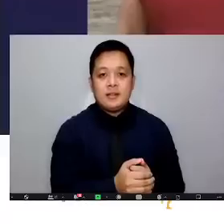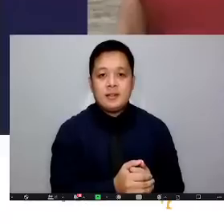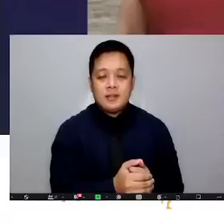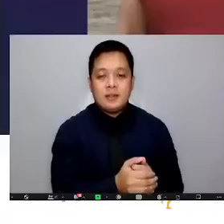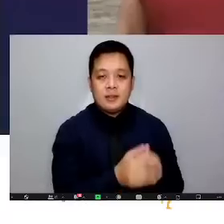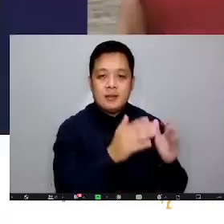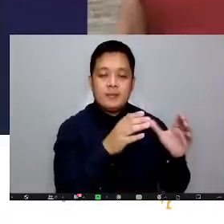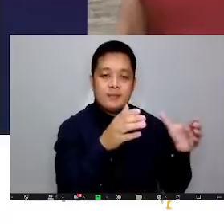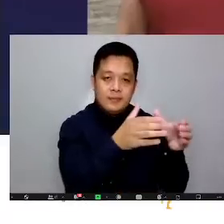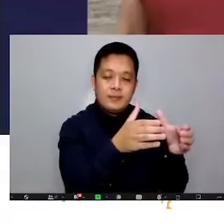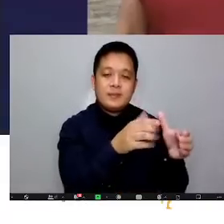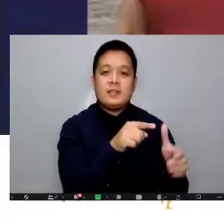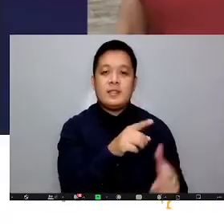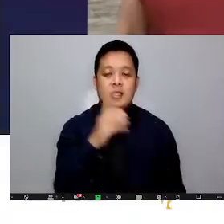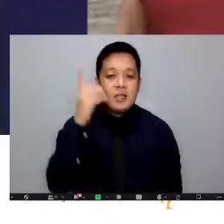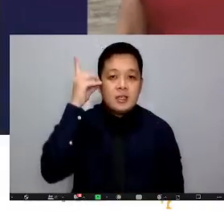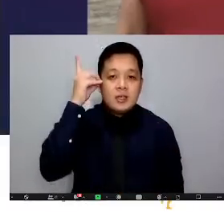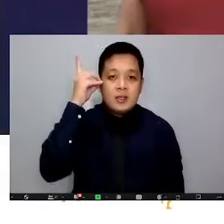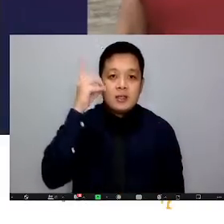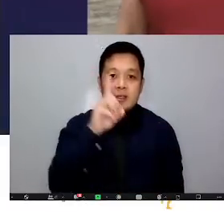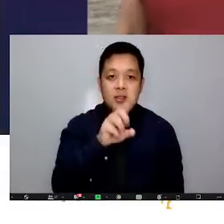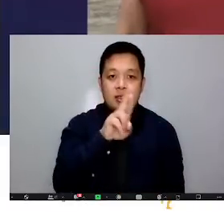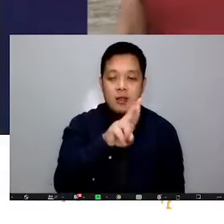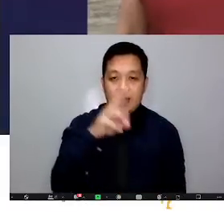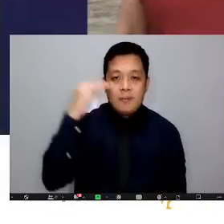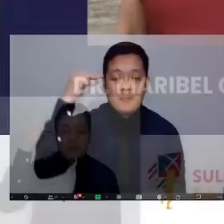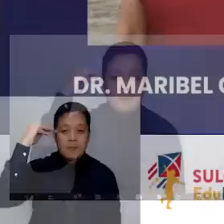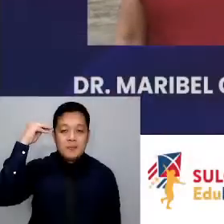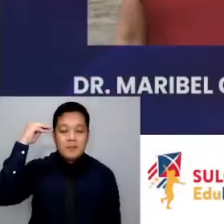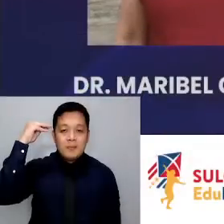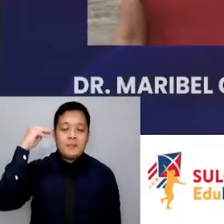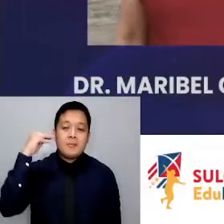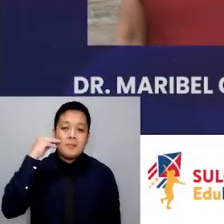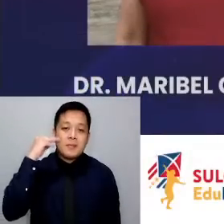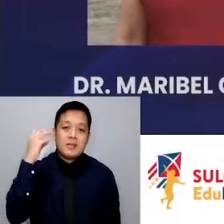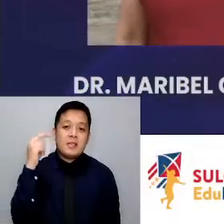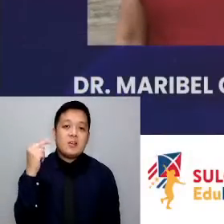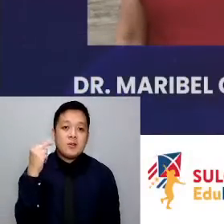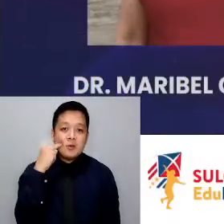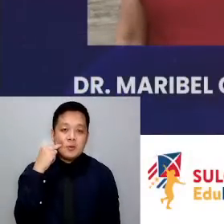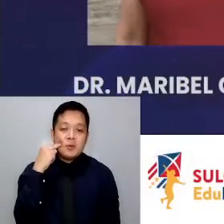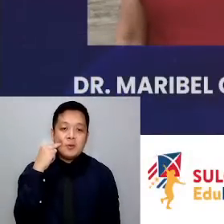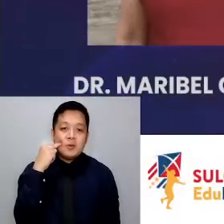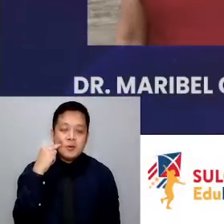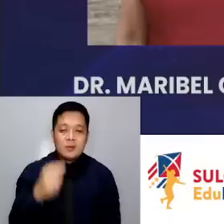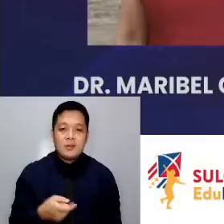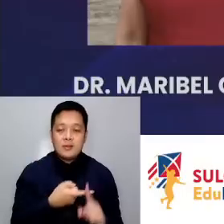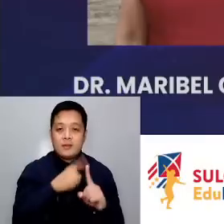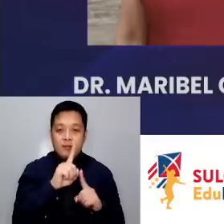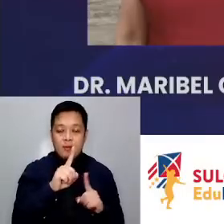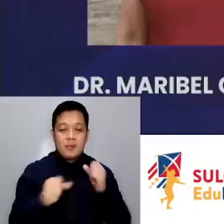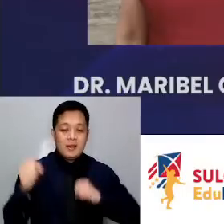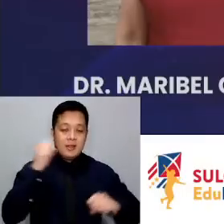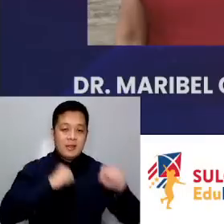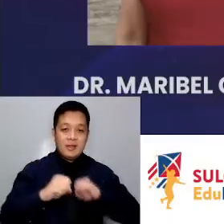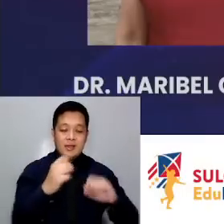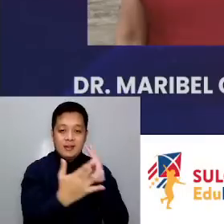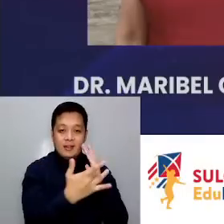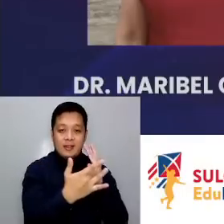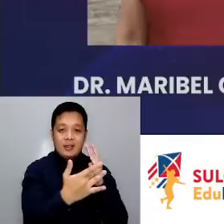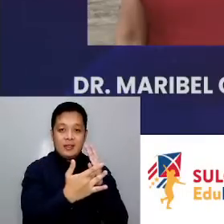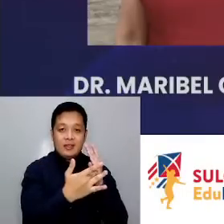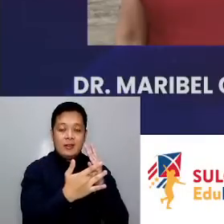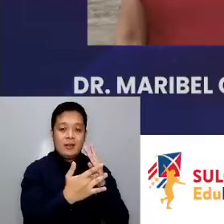have Dr. Maribel G. Nonato, Academician, National Academy of Science and Technology, and